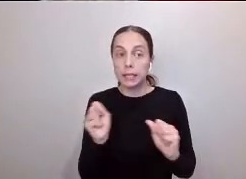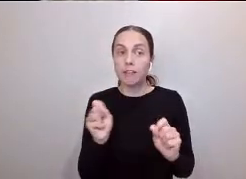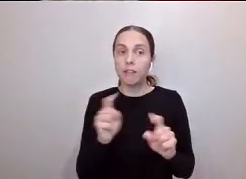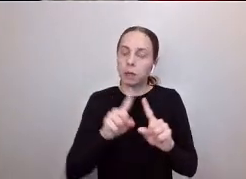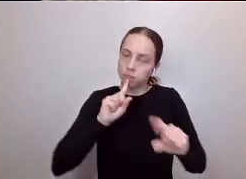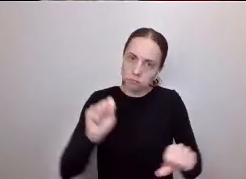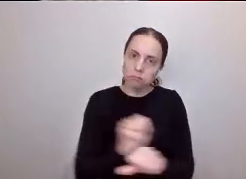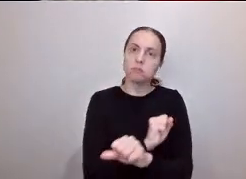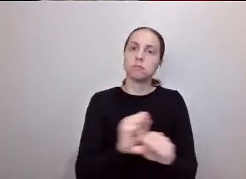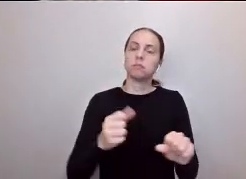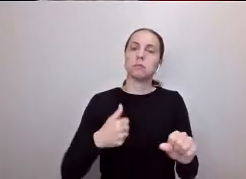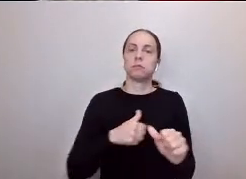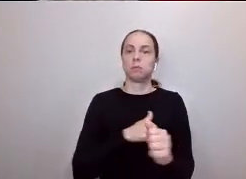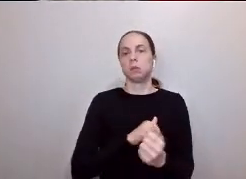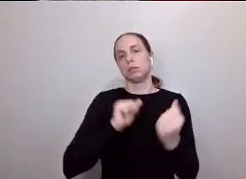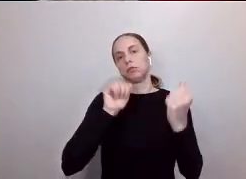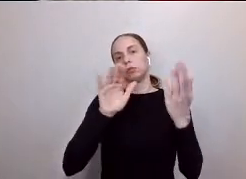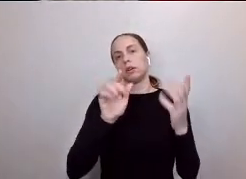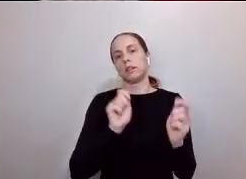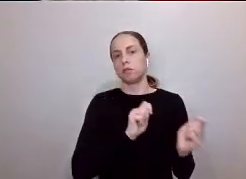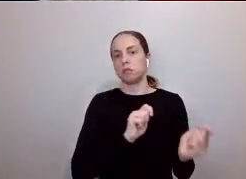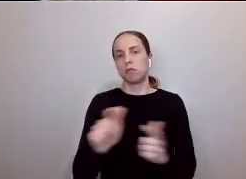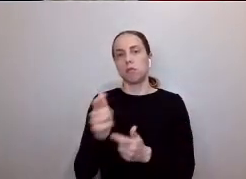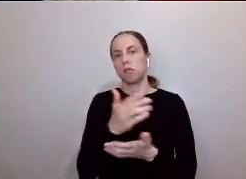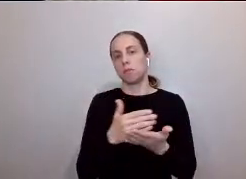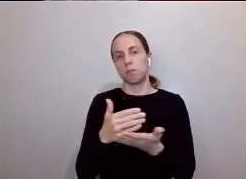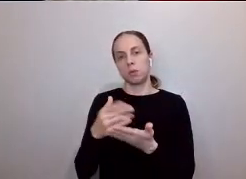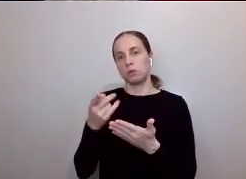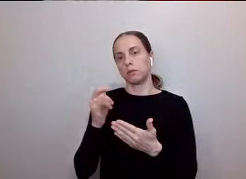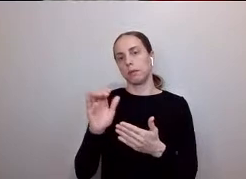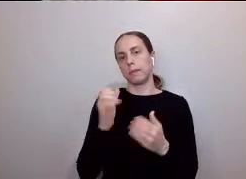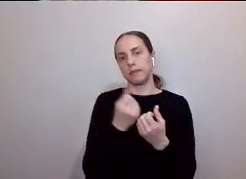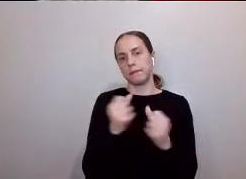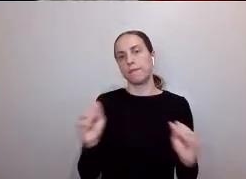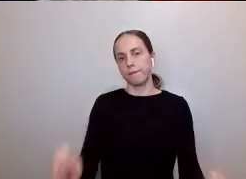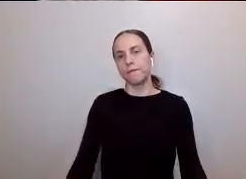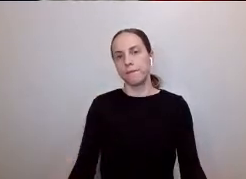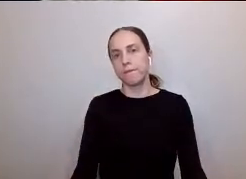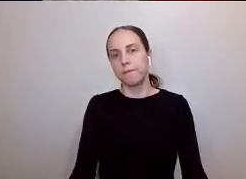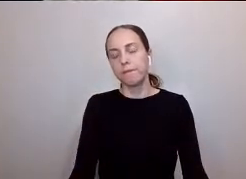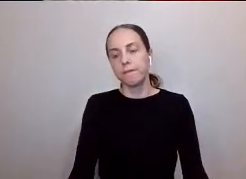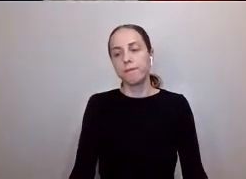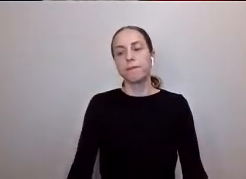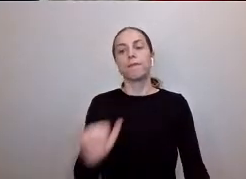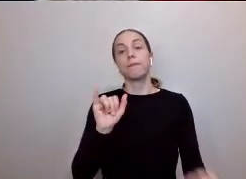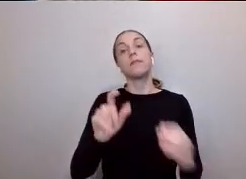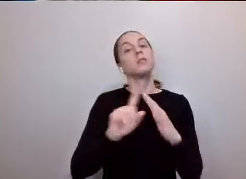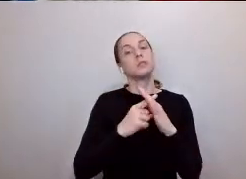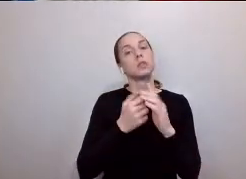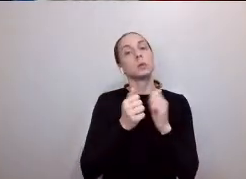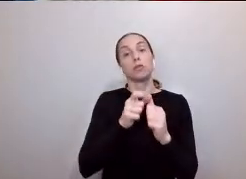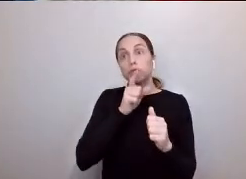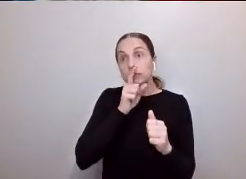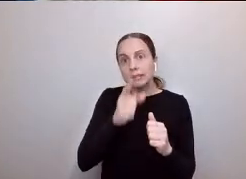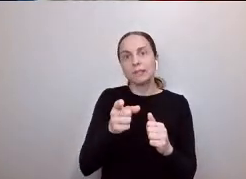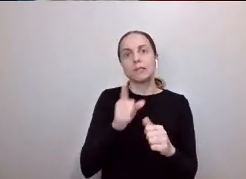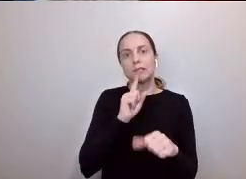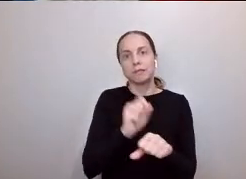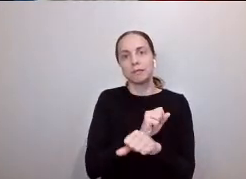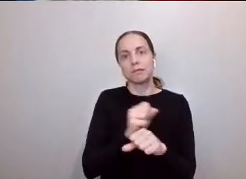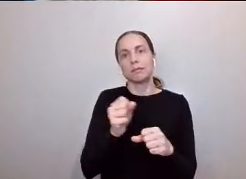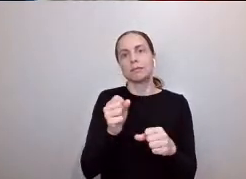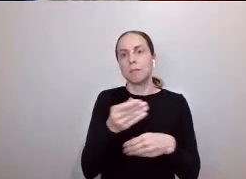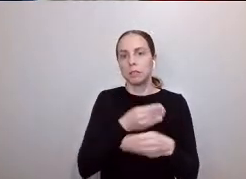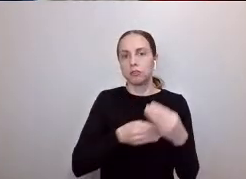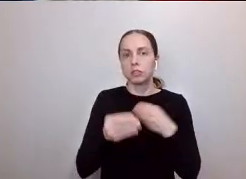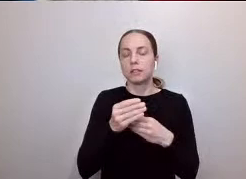that really starts with having a real budget, with having the actual numbers that people can understand, without trying to say that